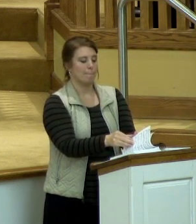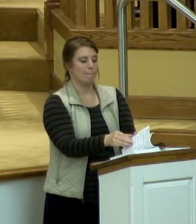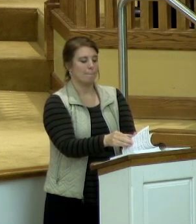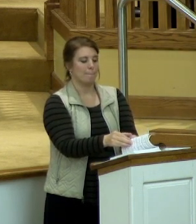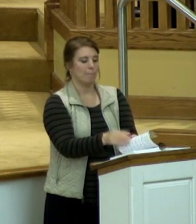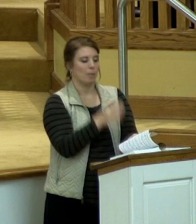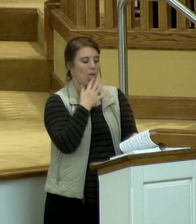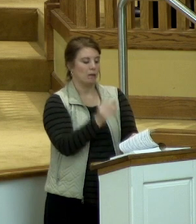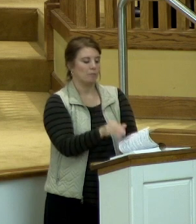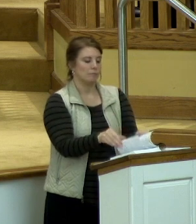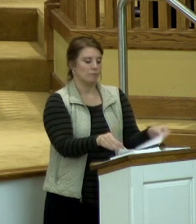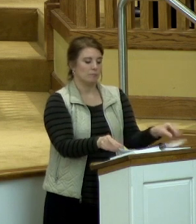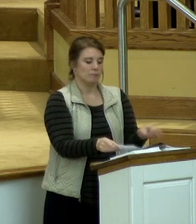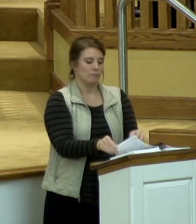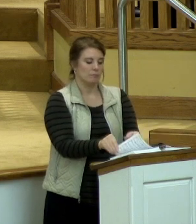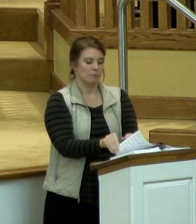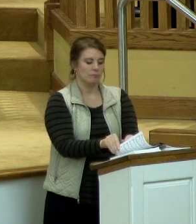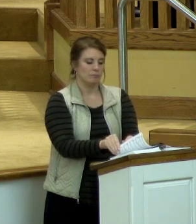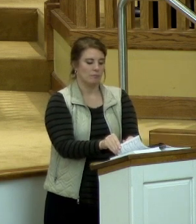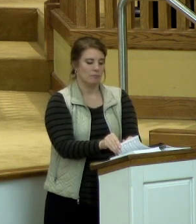I said 3 minutes, right? 3 minutes.